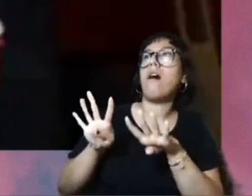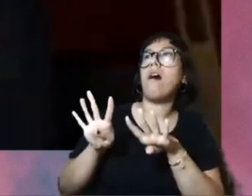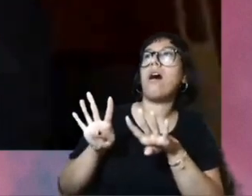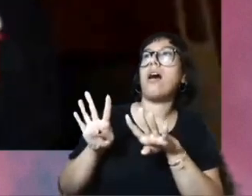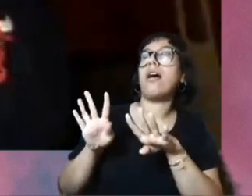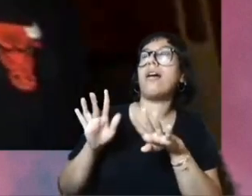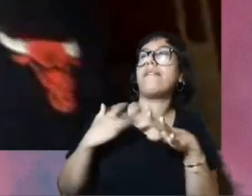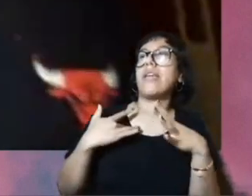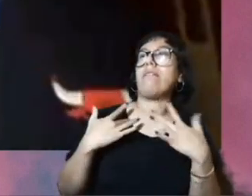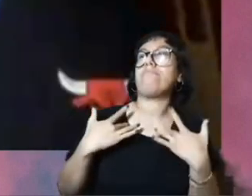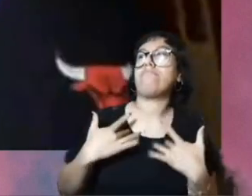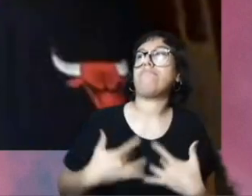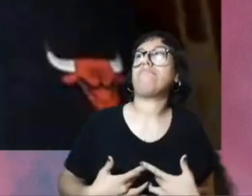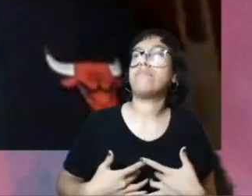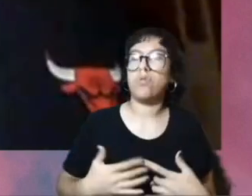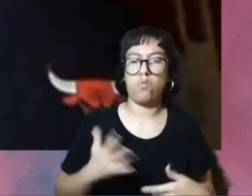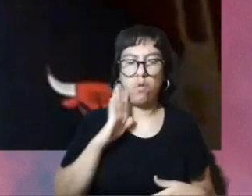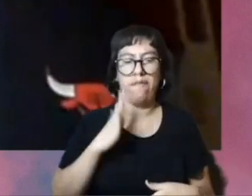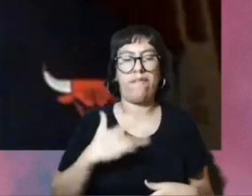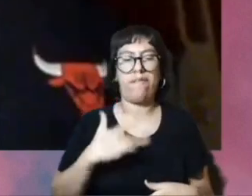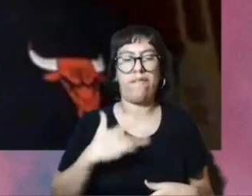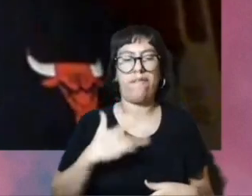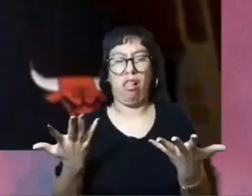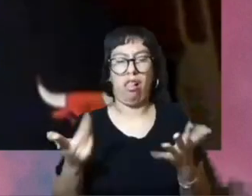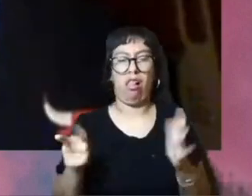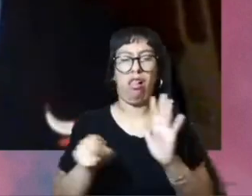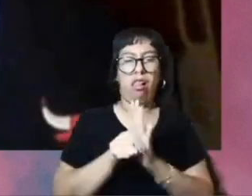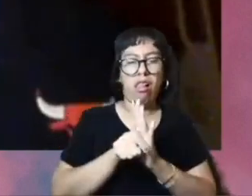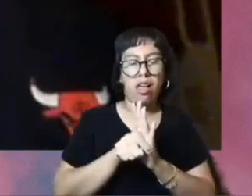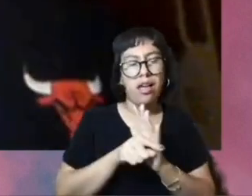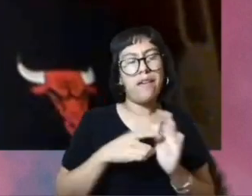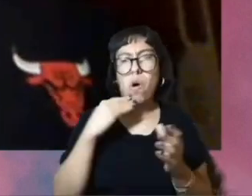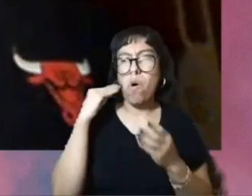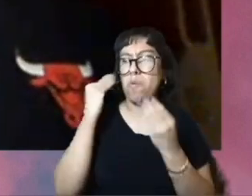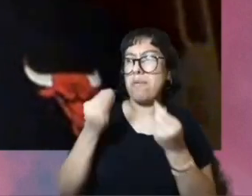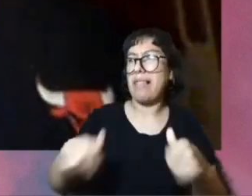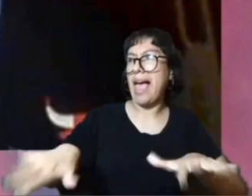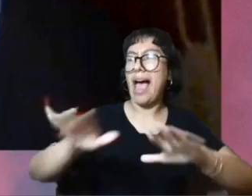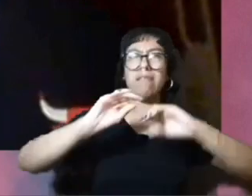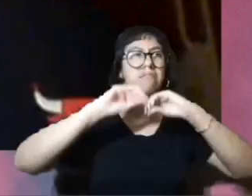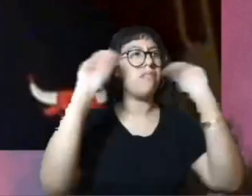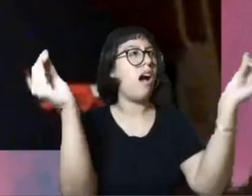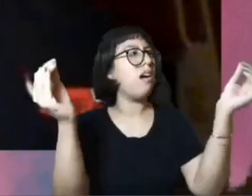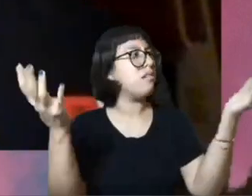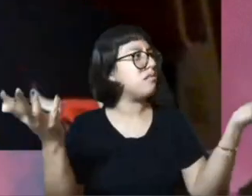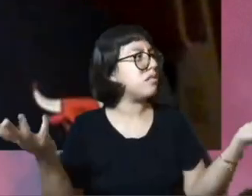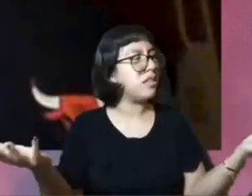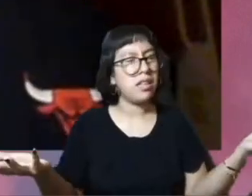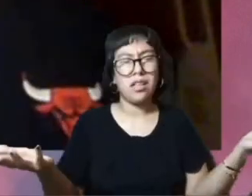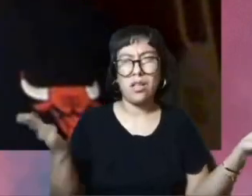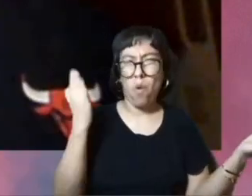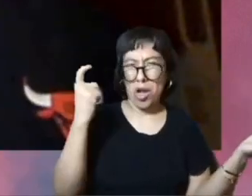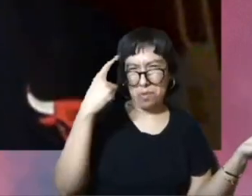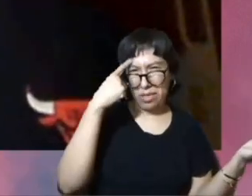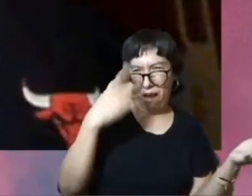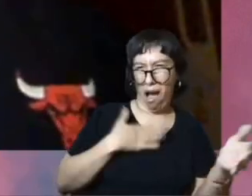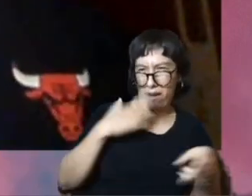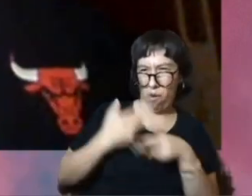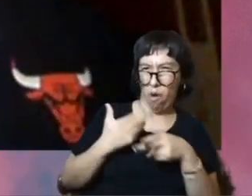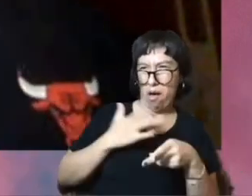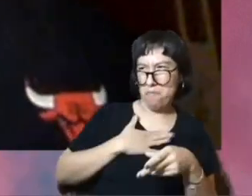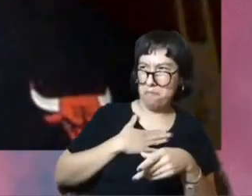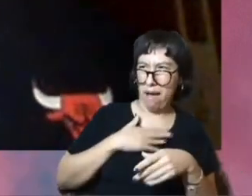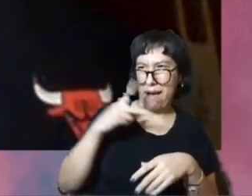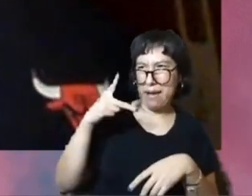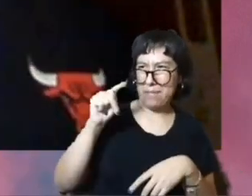dark, will feel a little more homelandless like we do. Why you think I call my